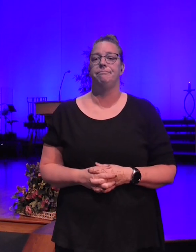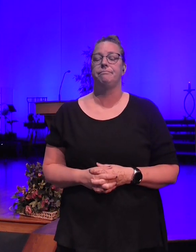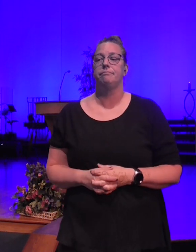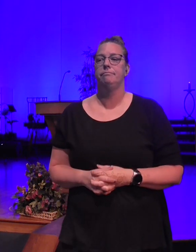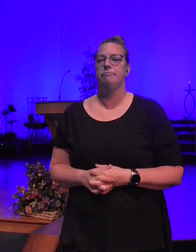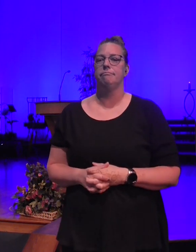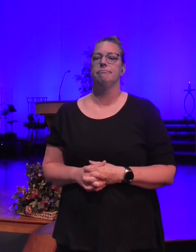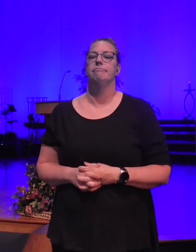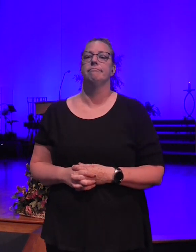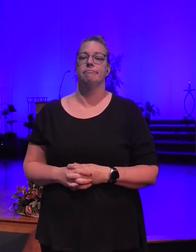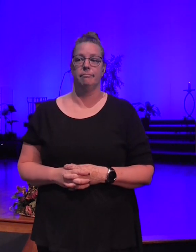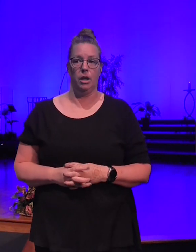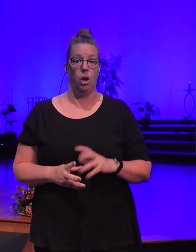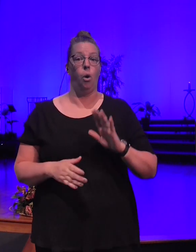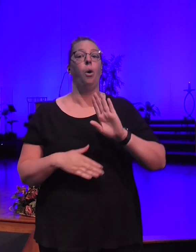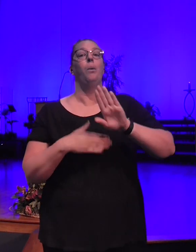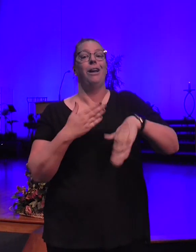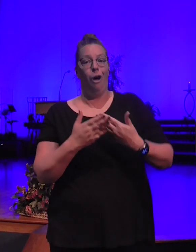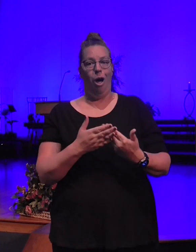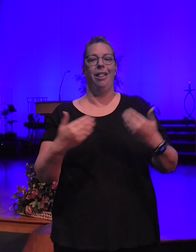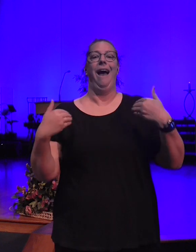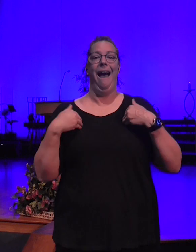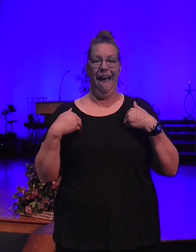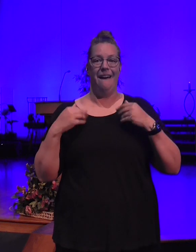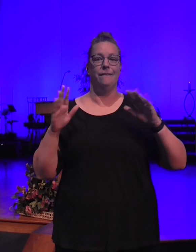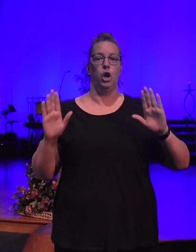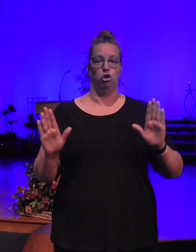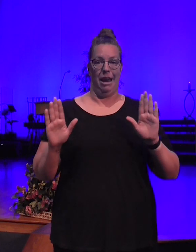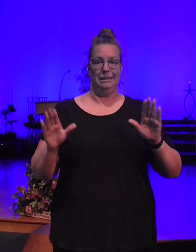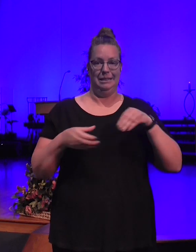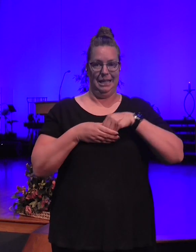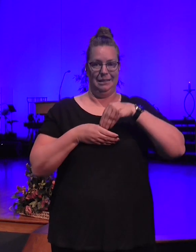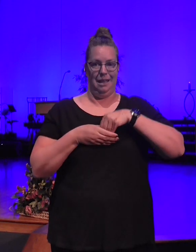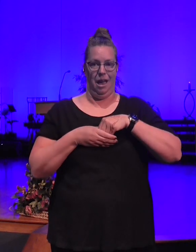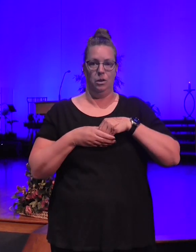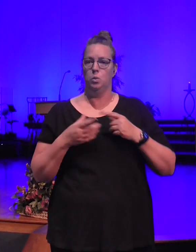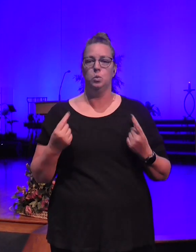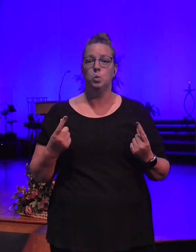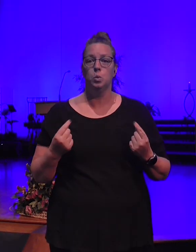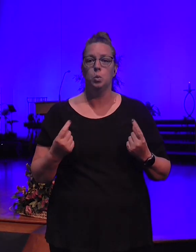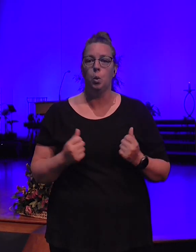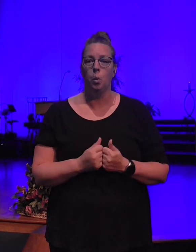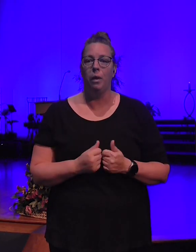We all have greatness within us. What are we doing with it?